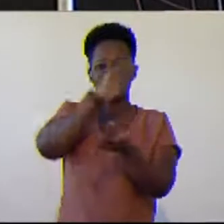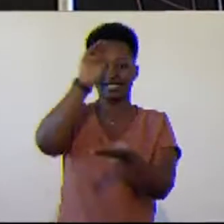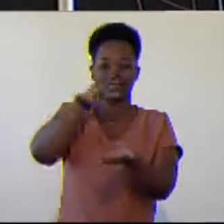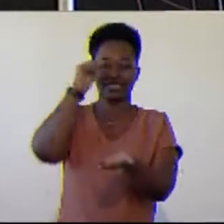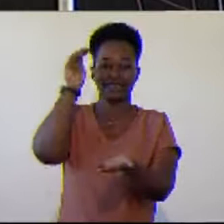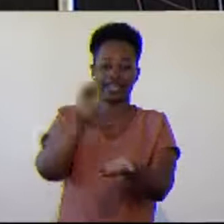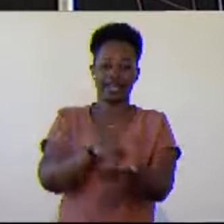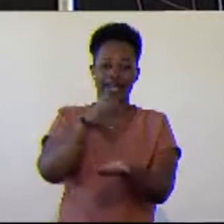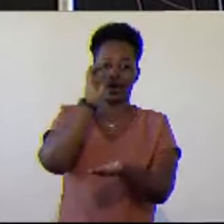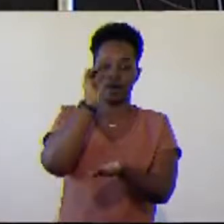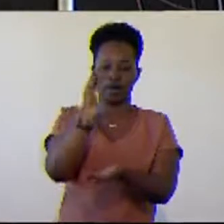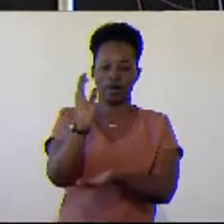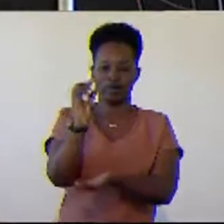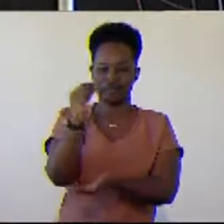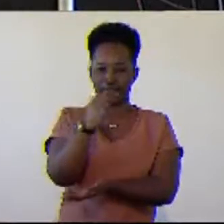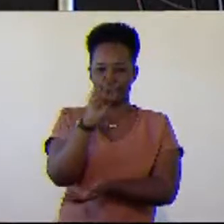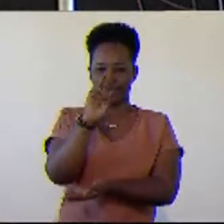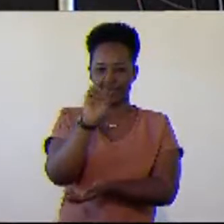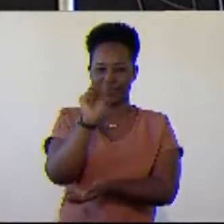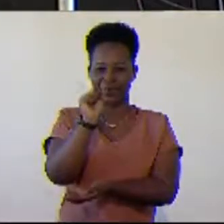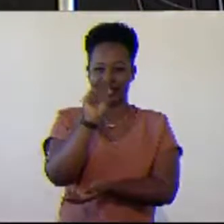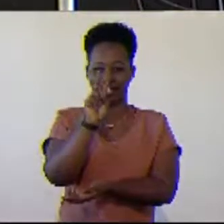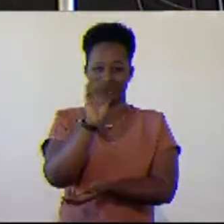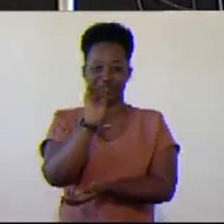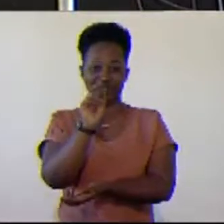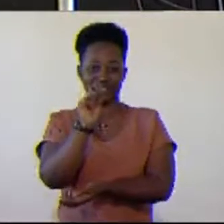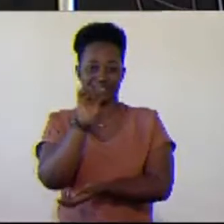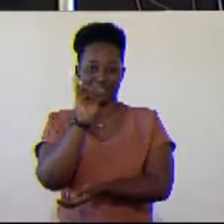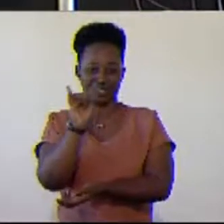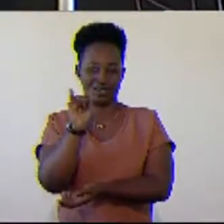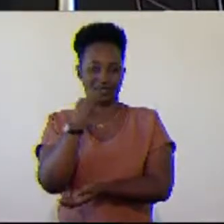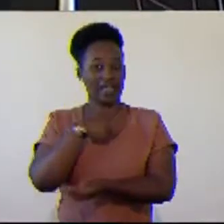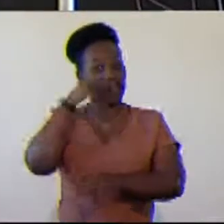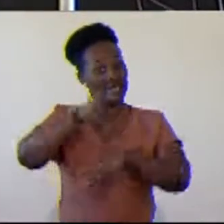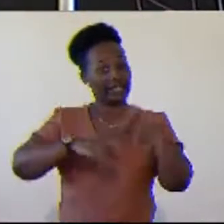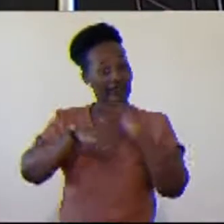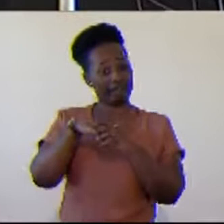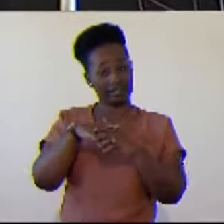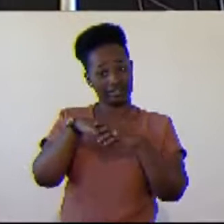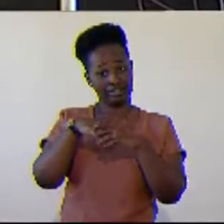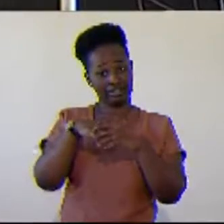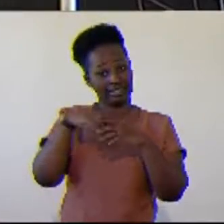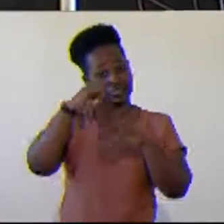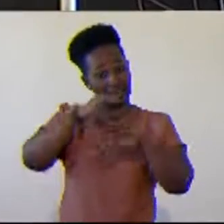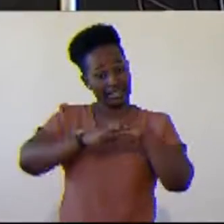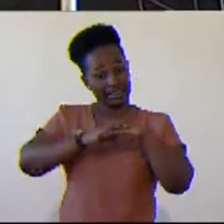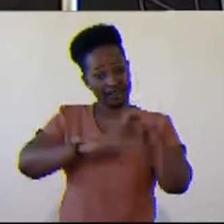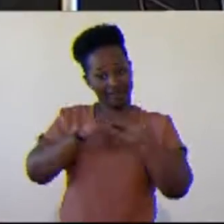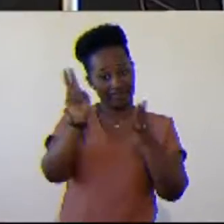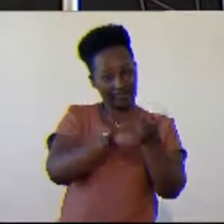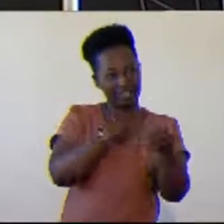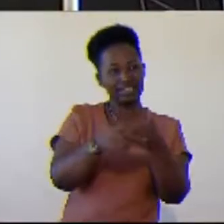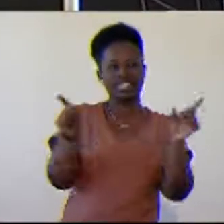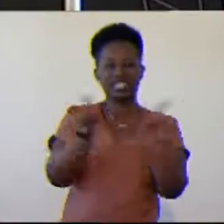Of gravity. Isn't that wonderful? I never forged out anything. I did it nicely. You can do